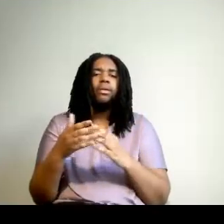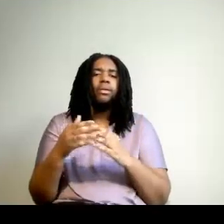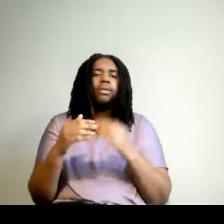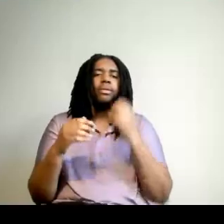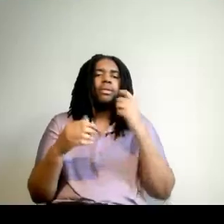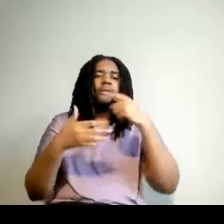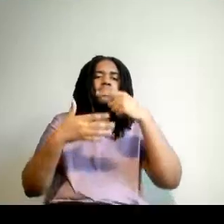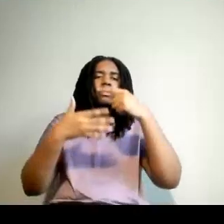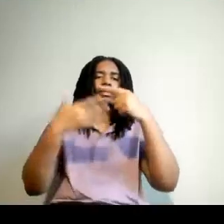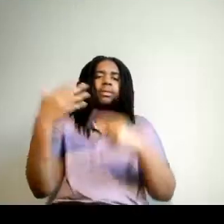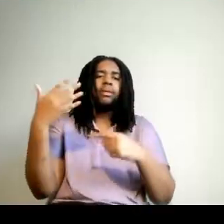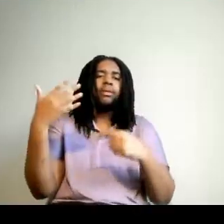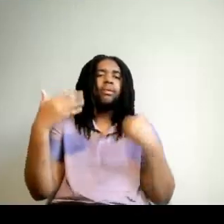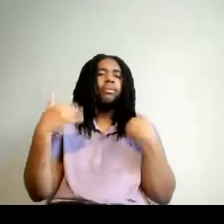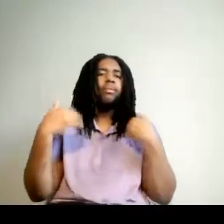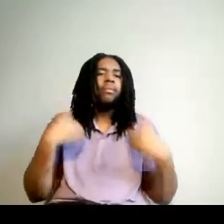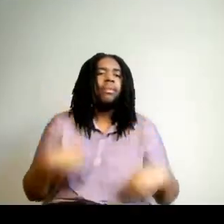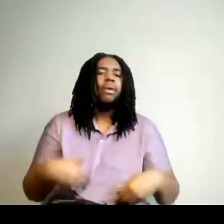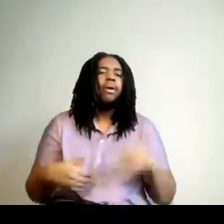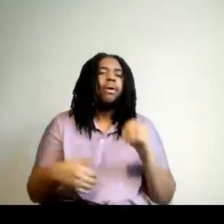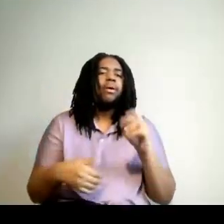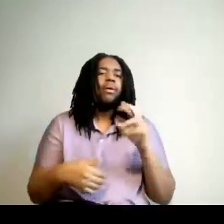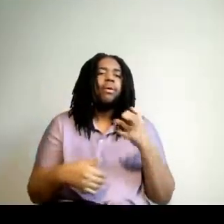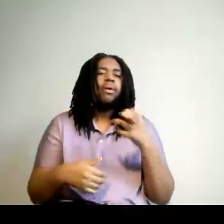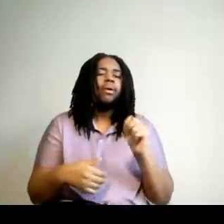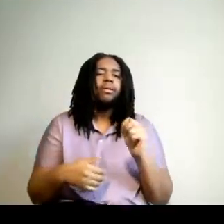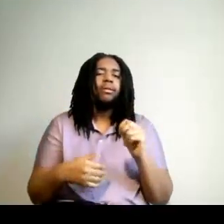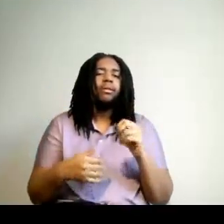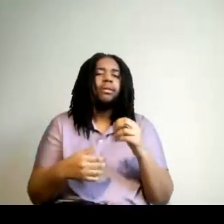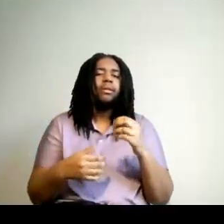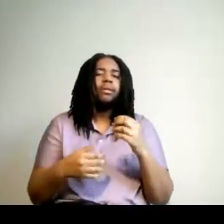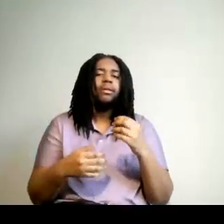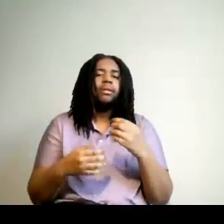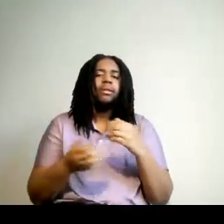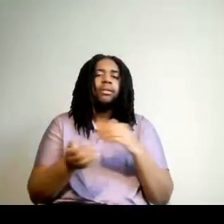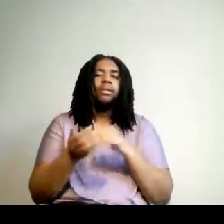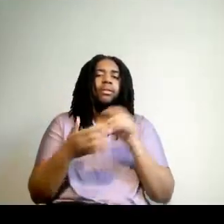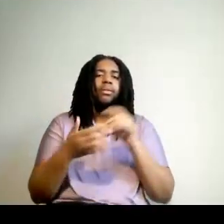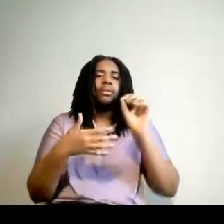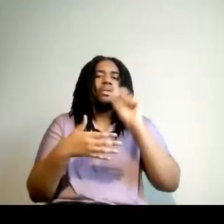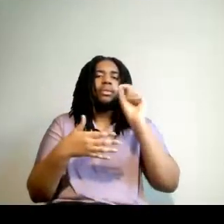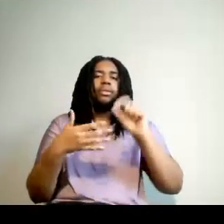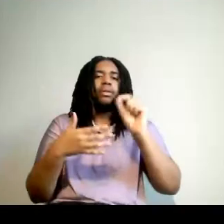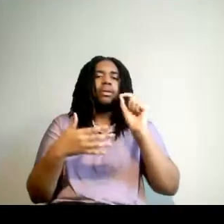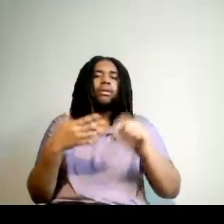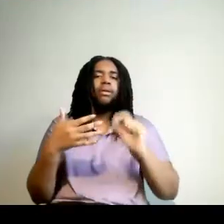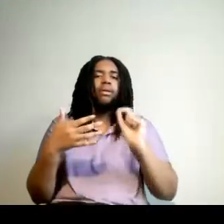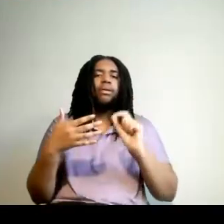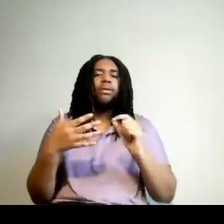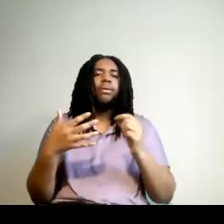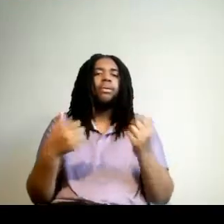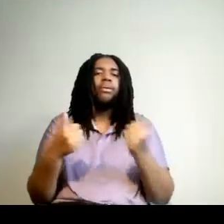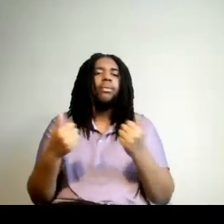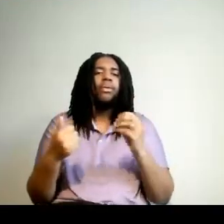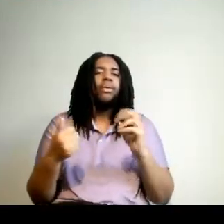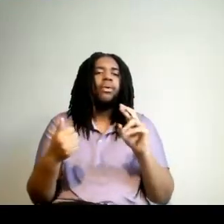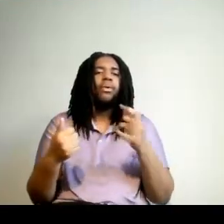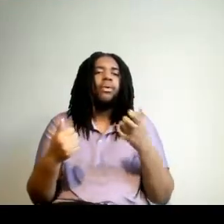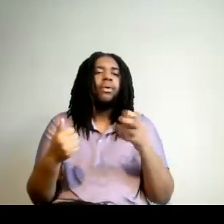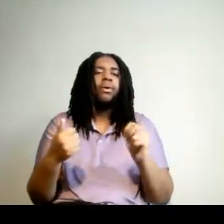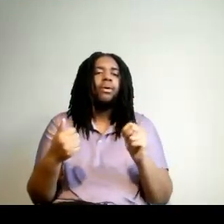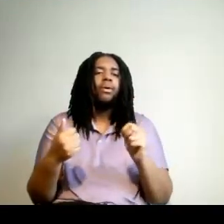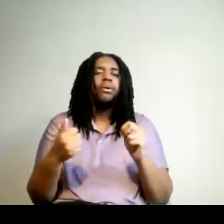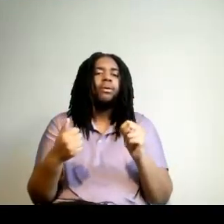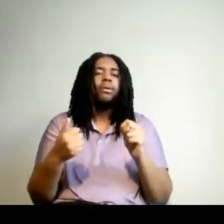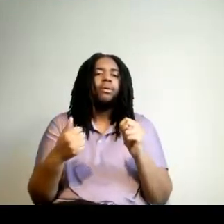and the provider will check off what organs that they know that the patient has. That way, when you're screening, you know what kind of screening, because we do